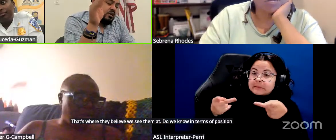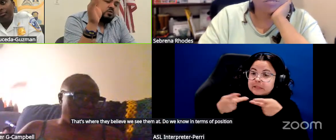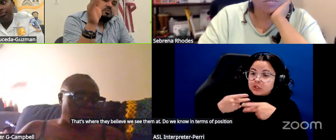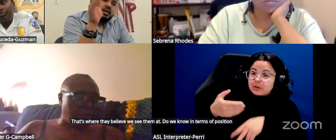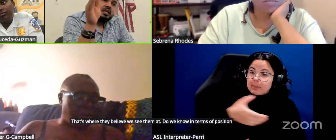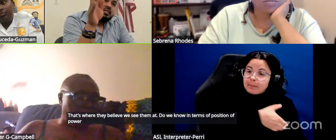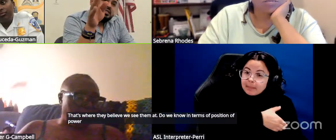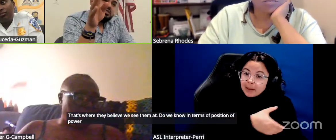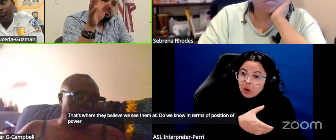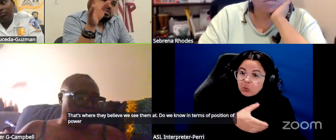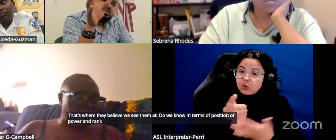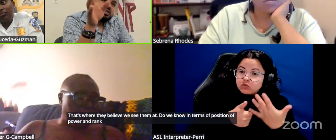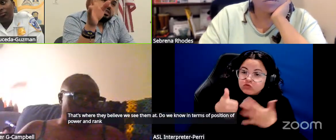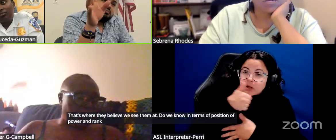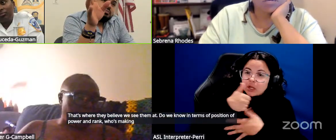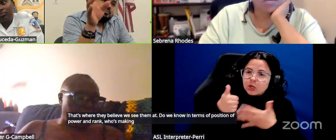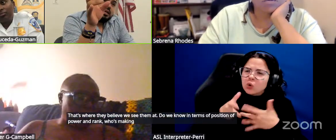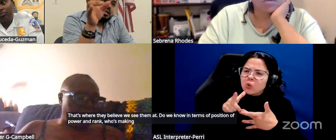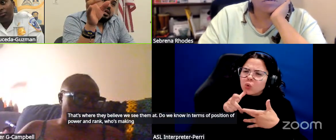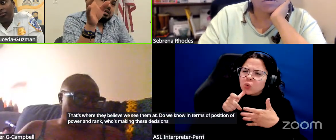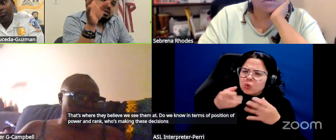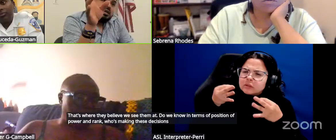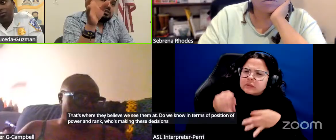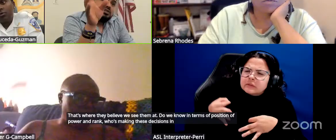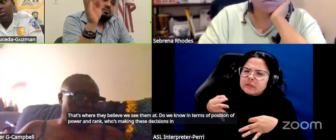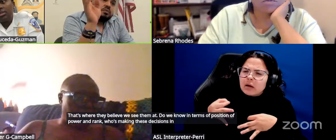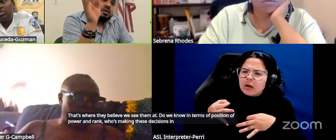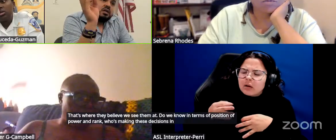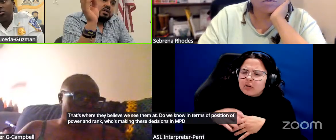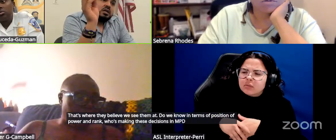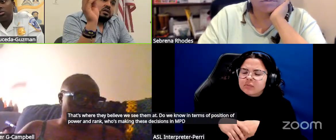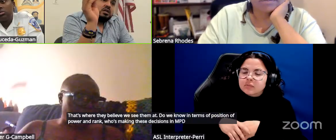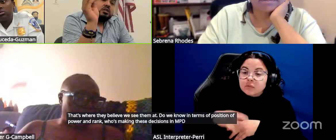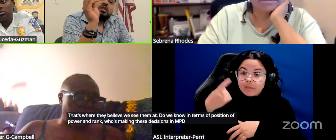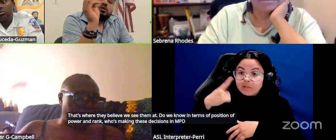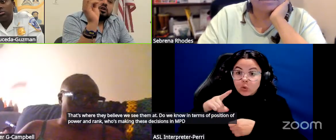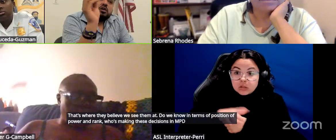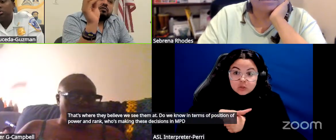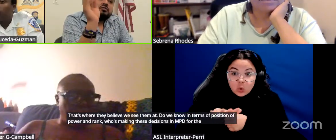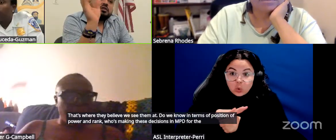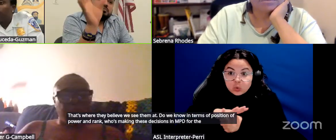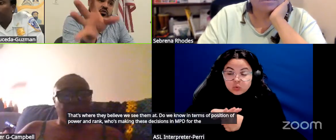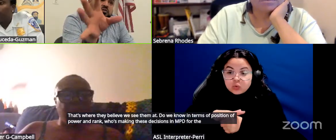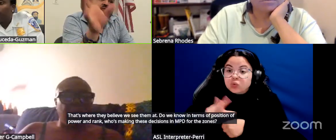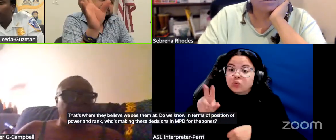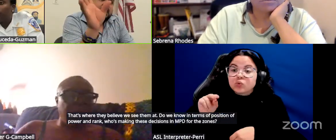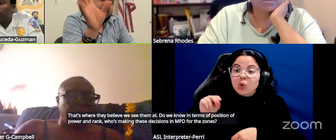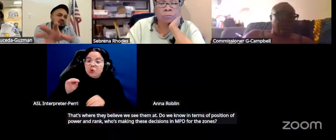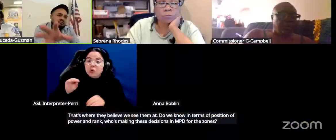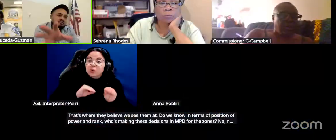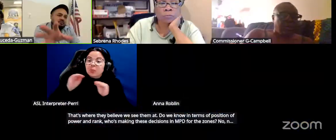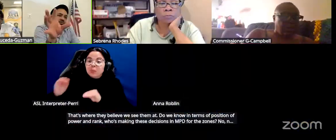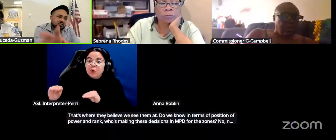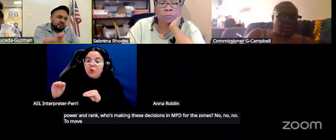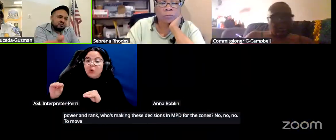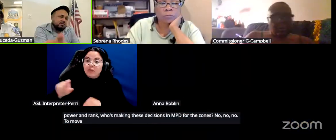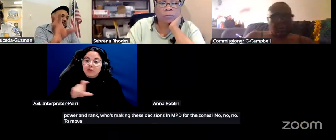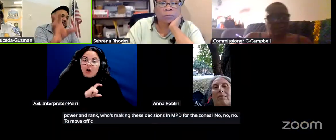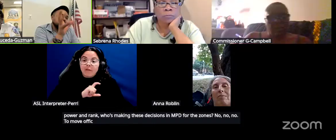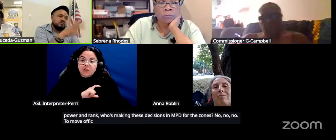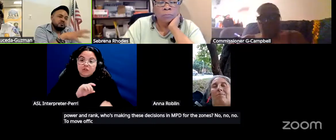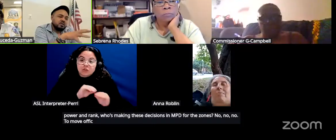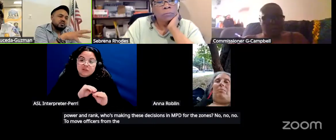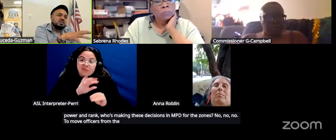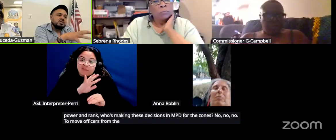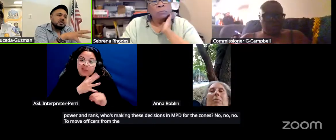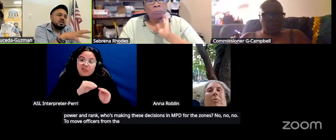and rank, who's making these decisions in MPD? For the zones? No. Oh. To move officers from the 5th